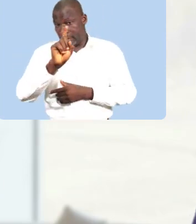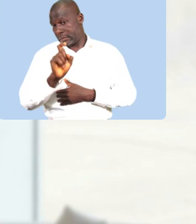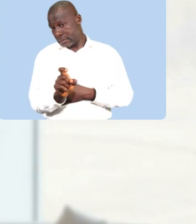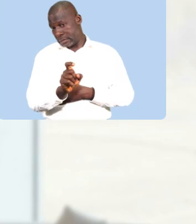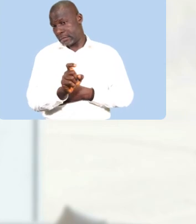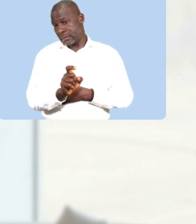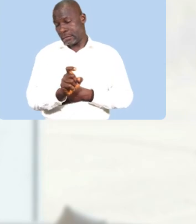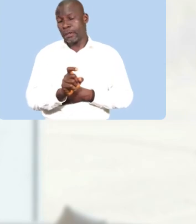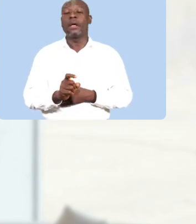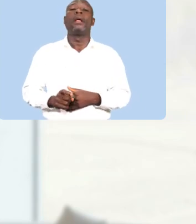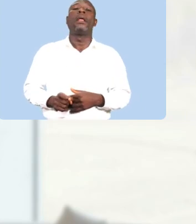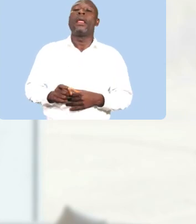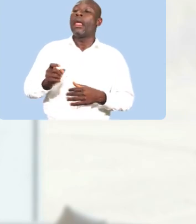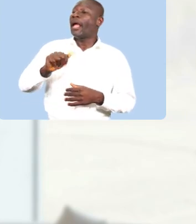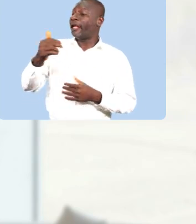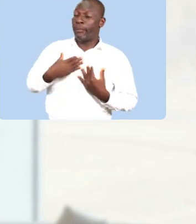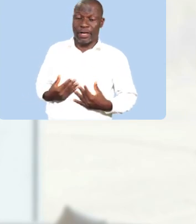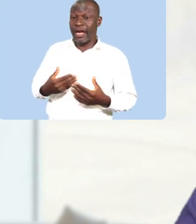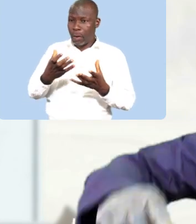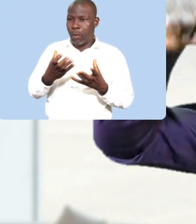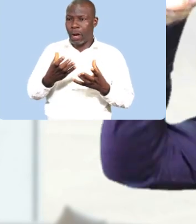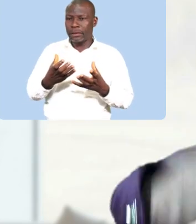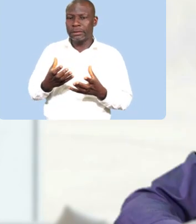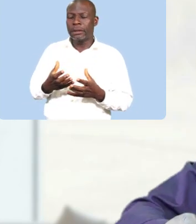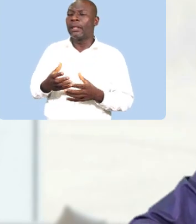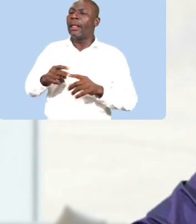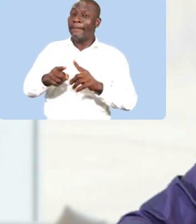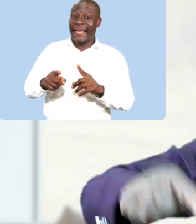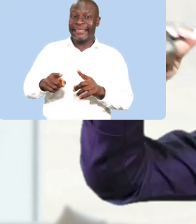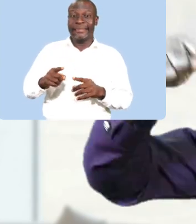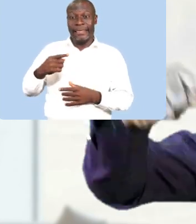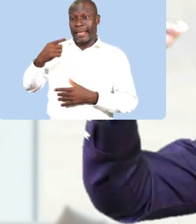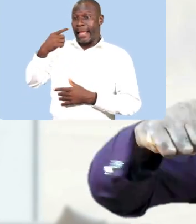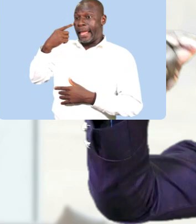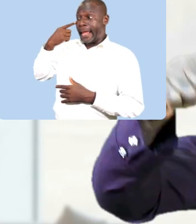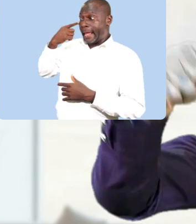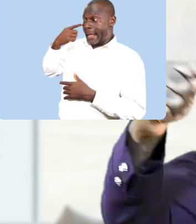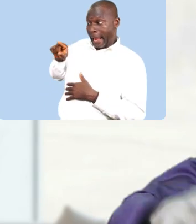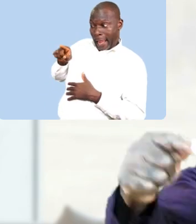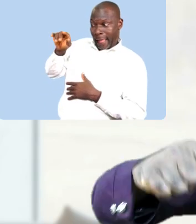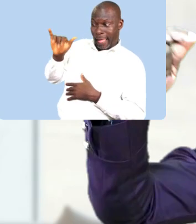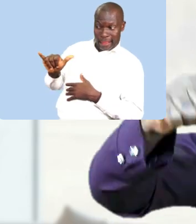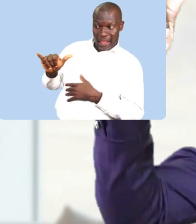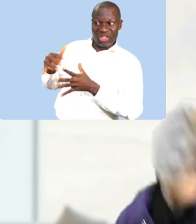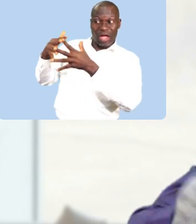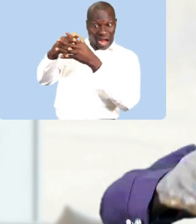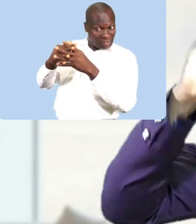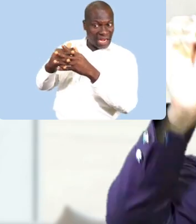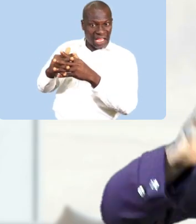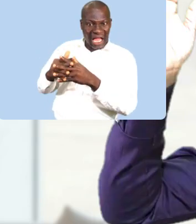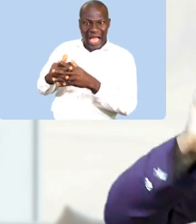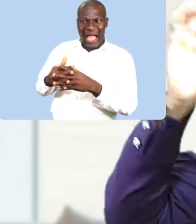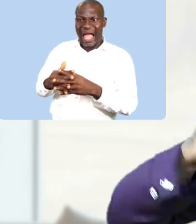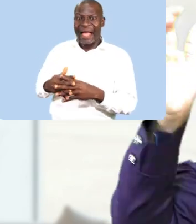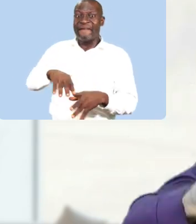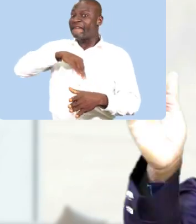bu votu ye obi a onim history ni bia California no a eho ye United States no ayese wo mo na ye no ayano